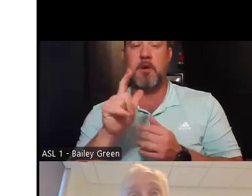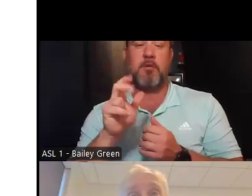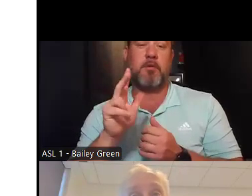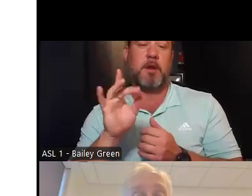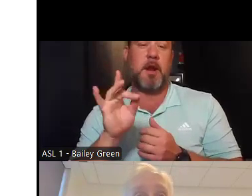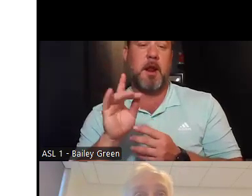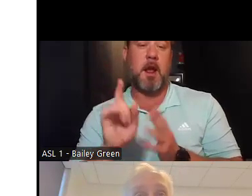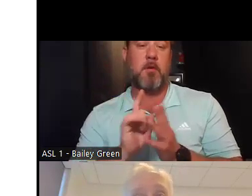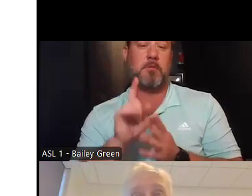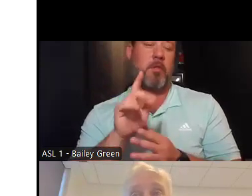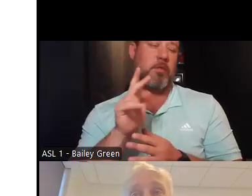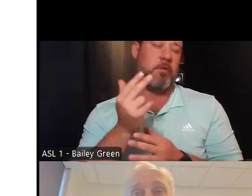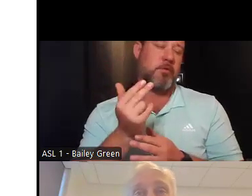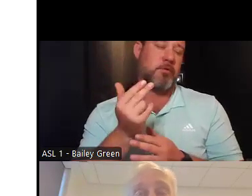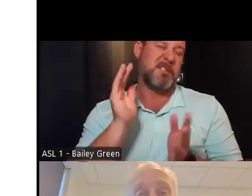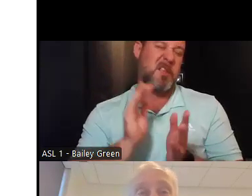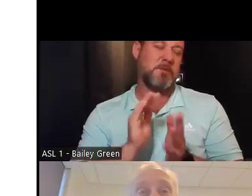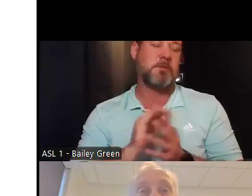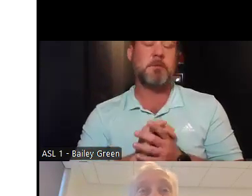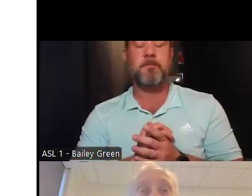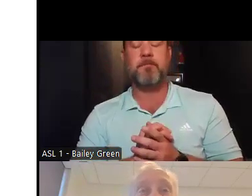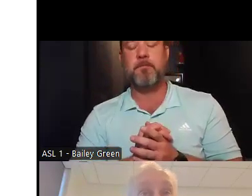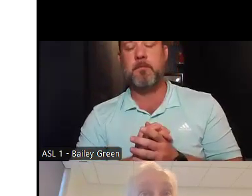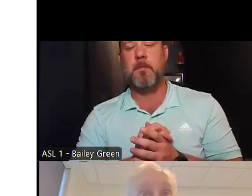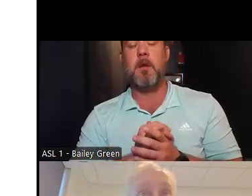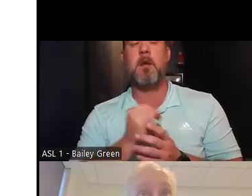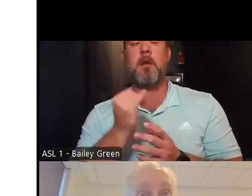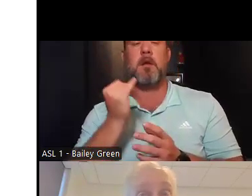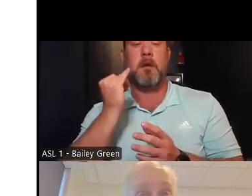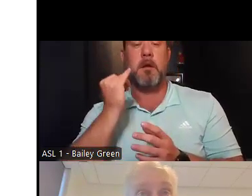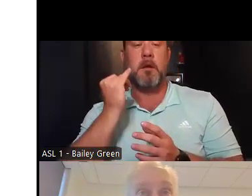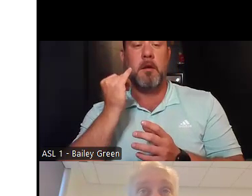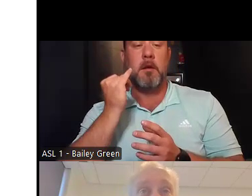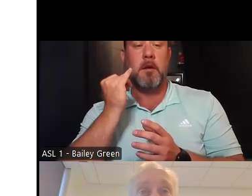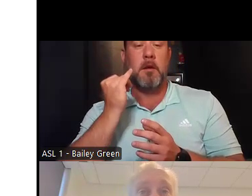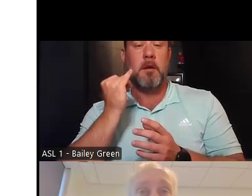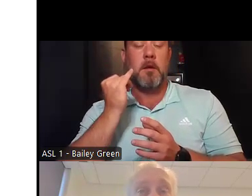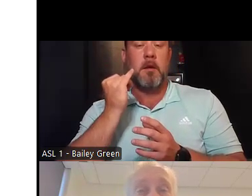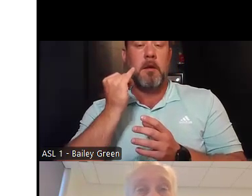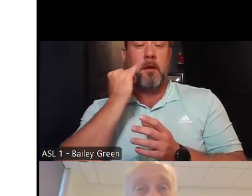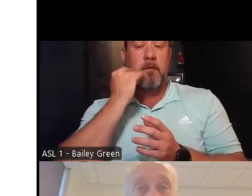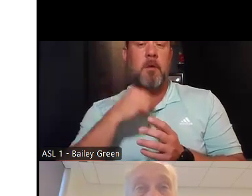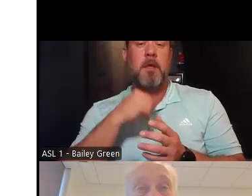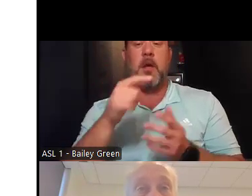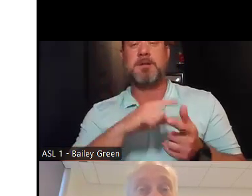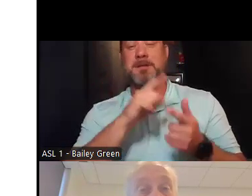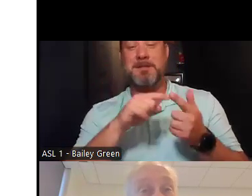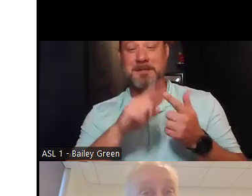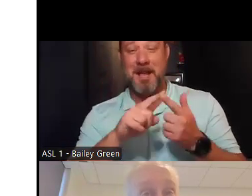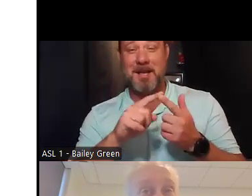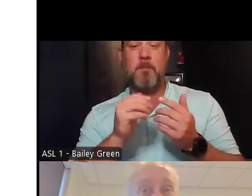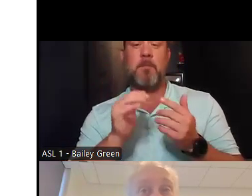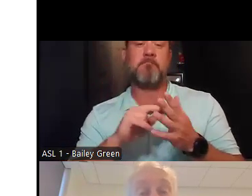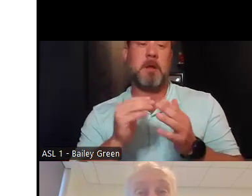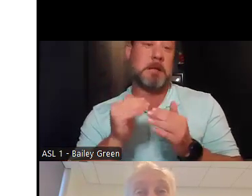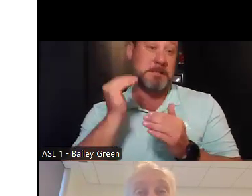So 113, a little bit less than 138. If we other measure was